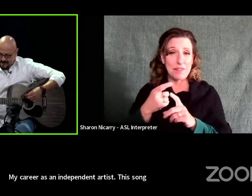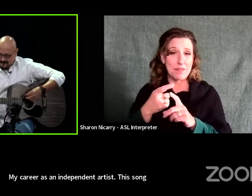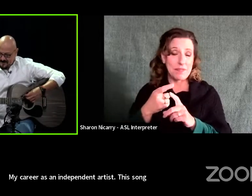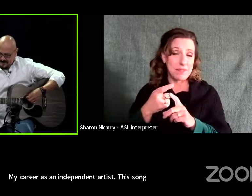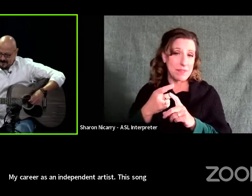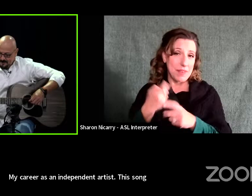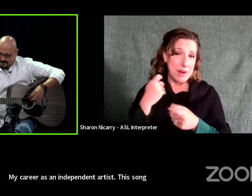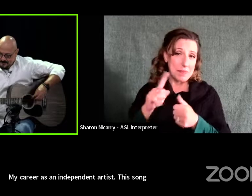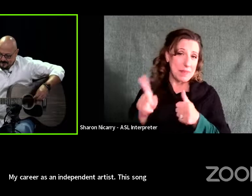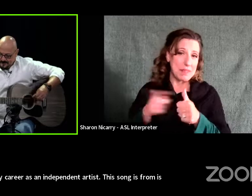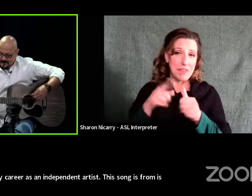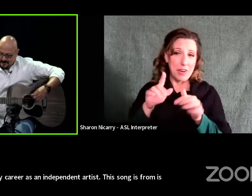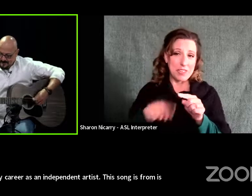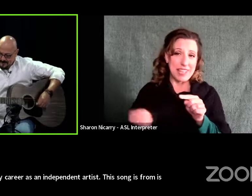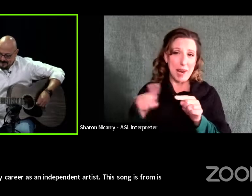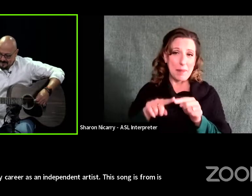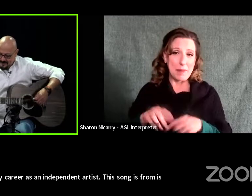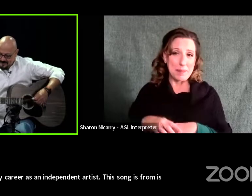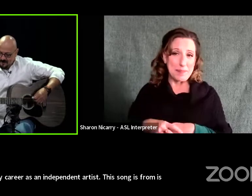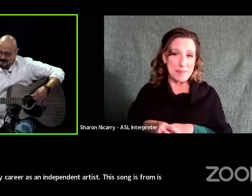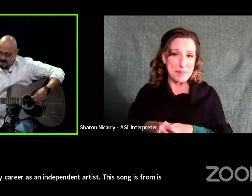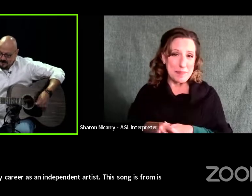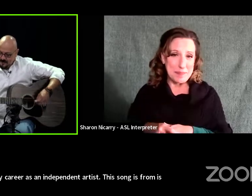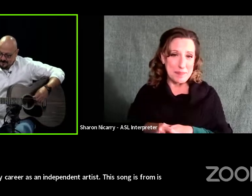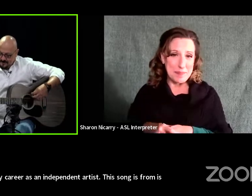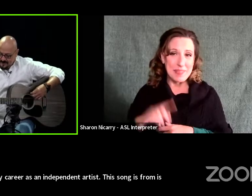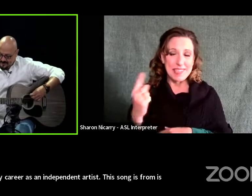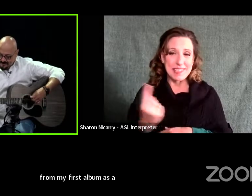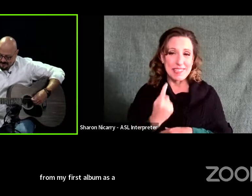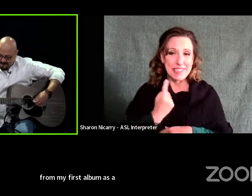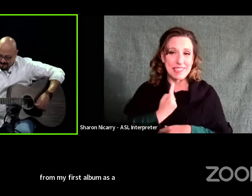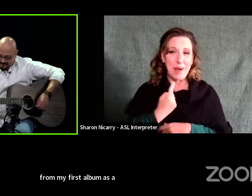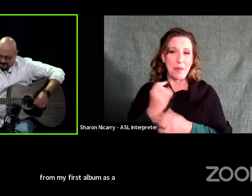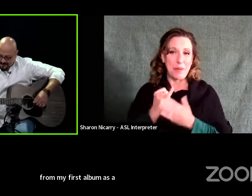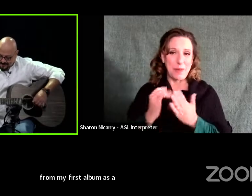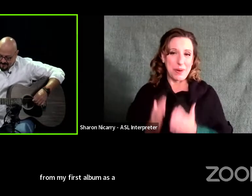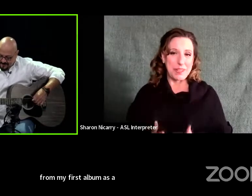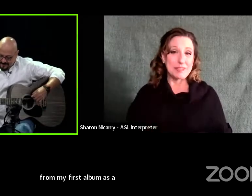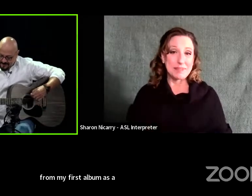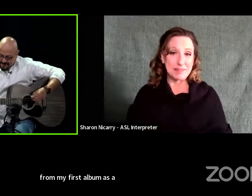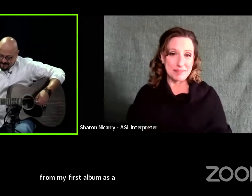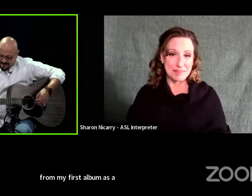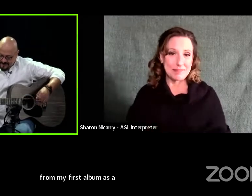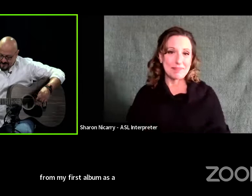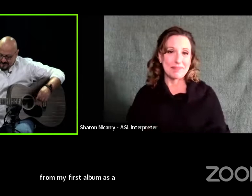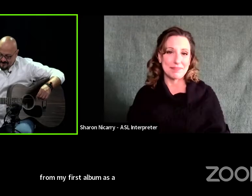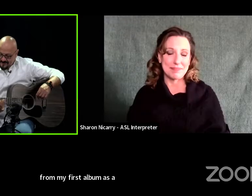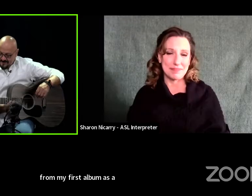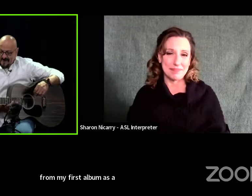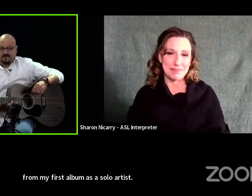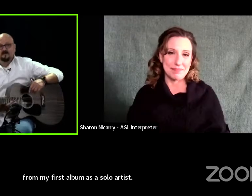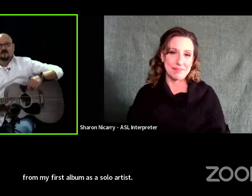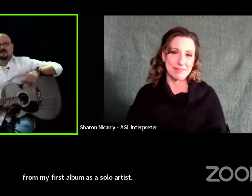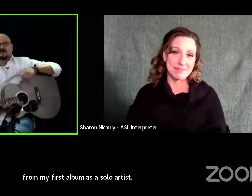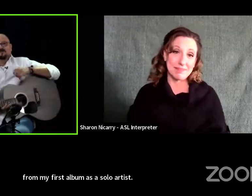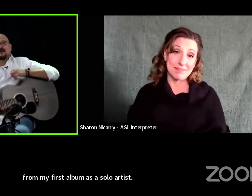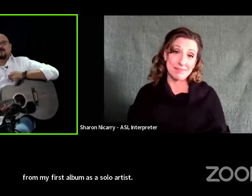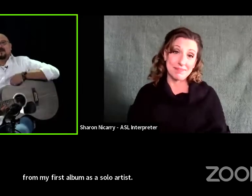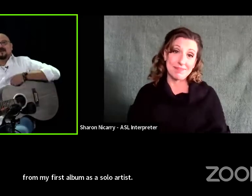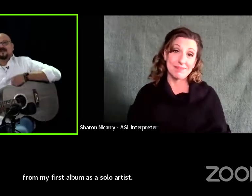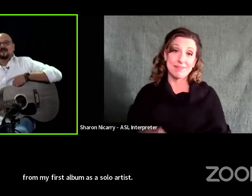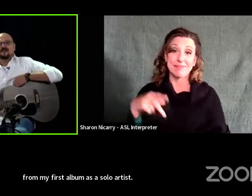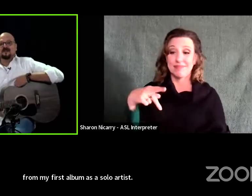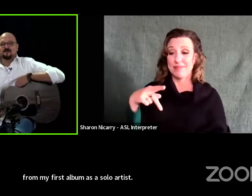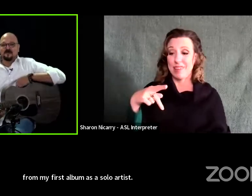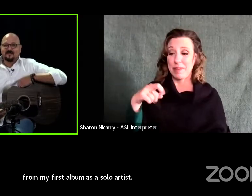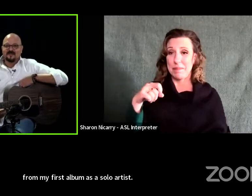is from my first album as a solo artist. The album was called Perro